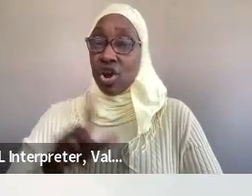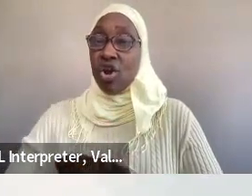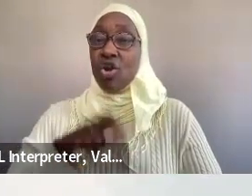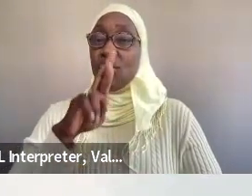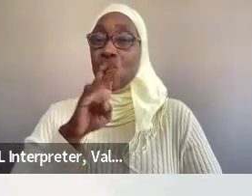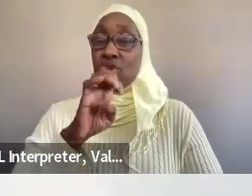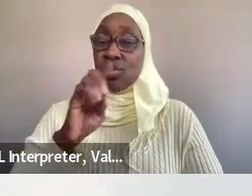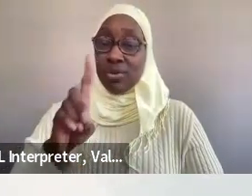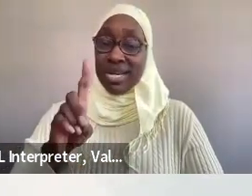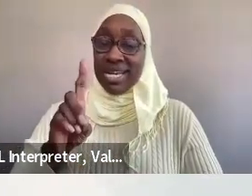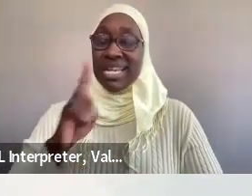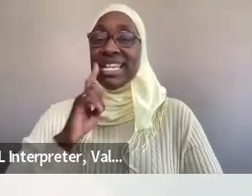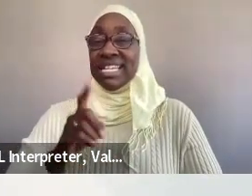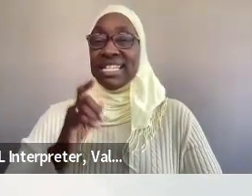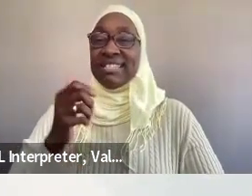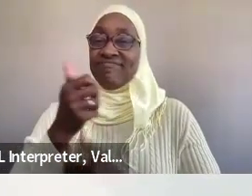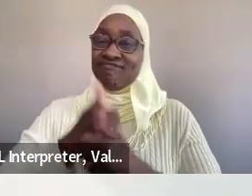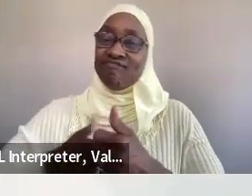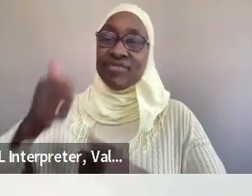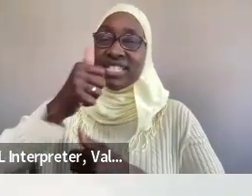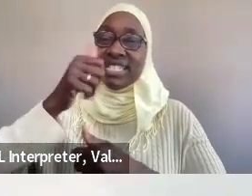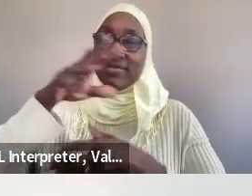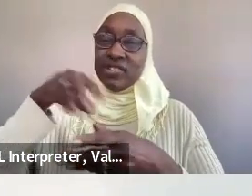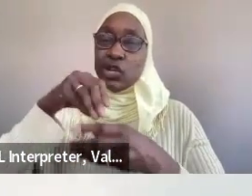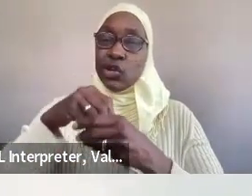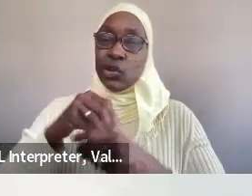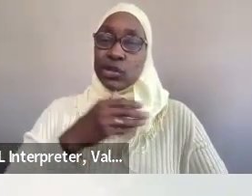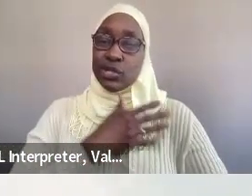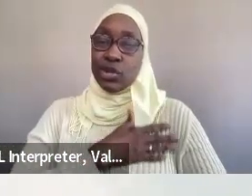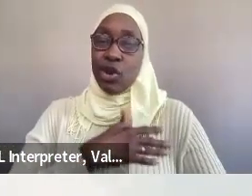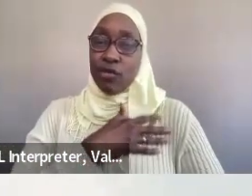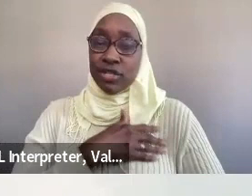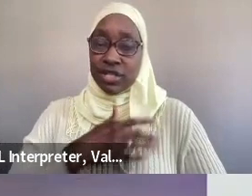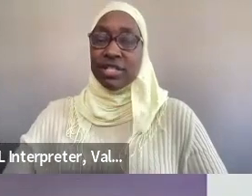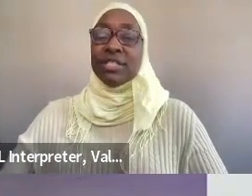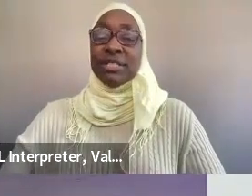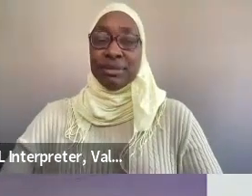mentioned, and some of them include NU Pride, Multi, and Signing Huskies.